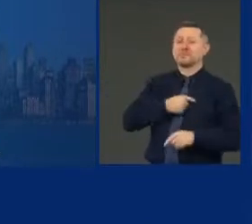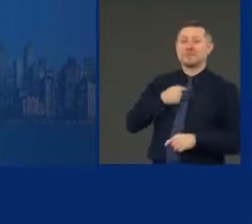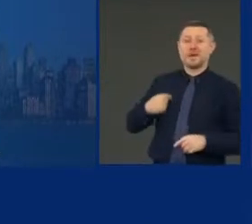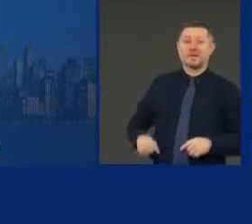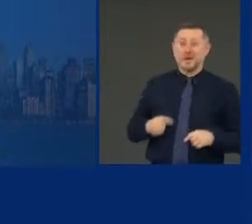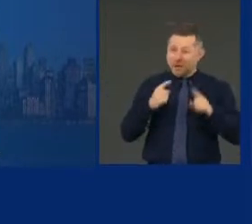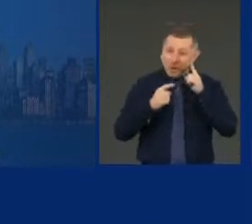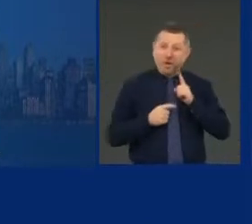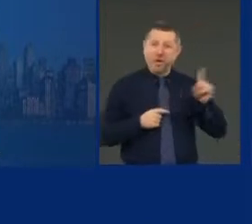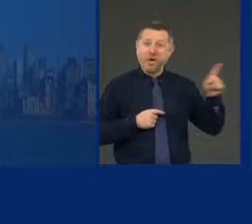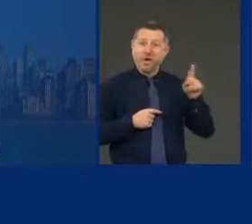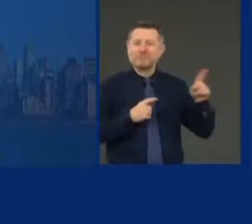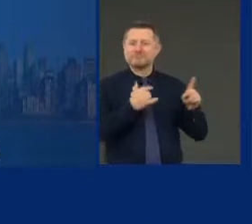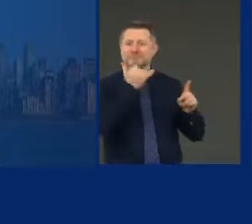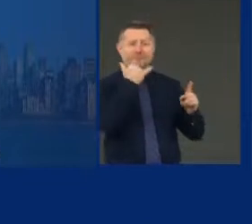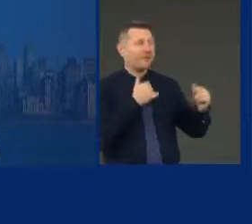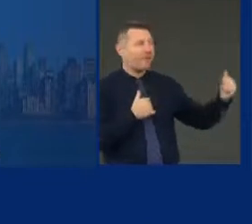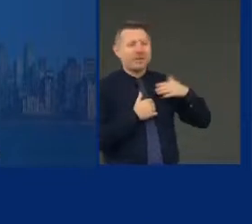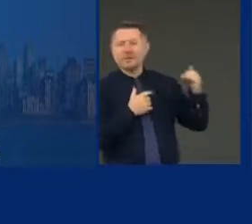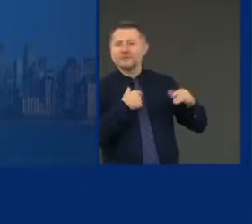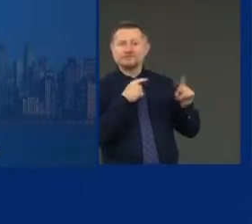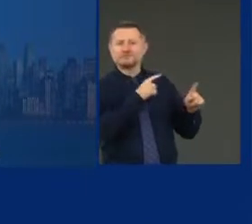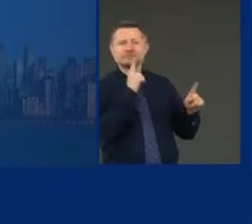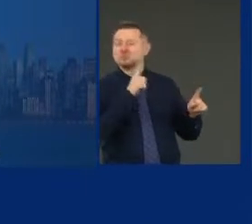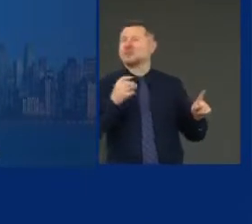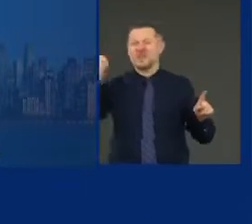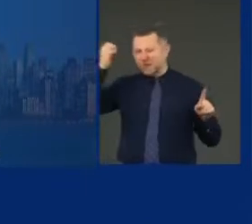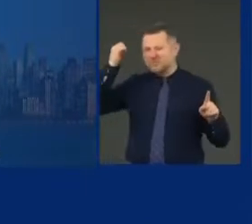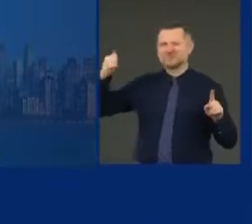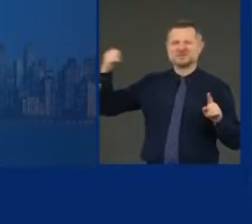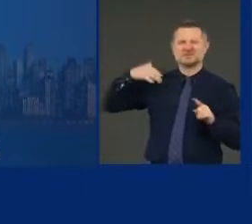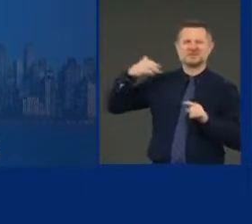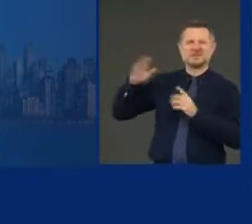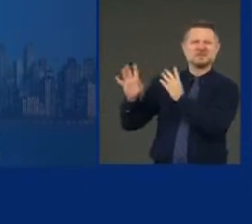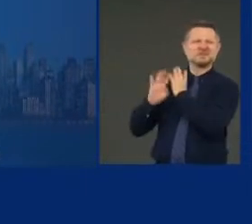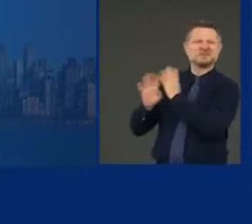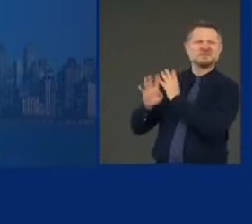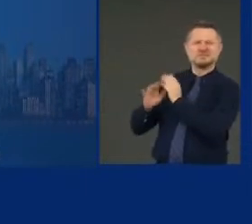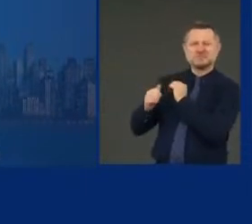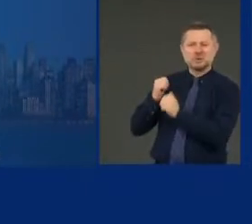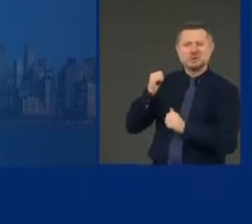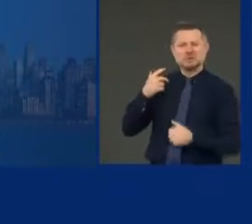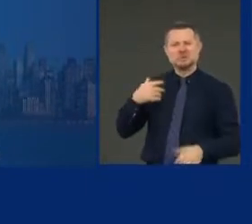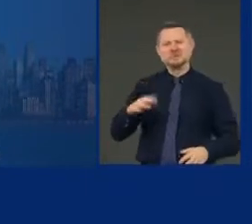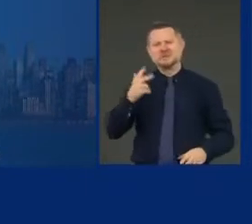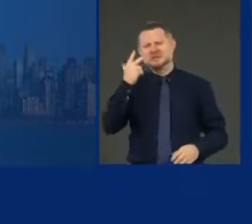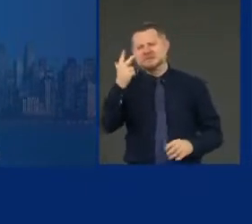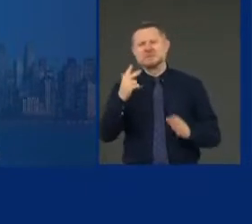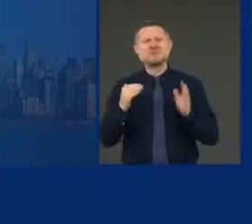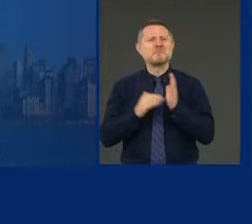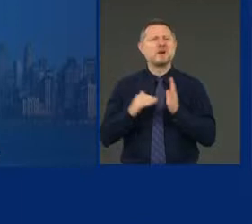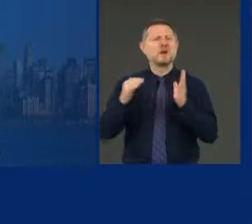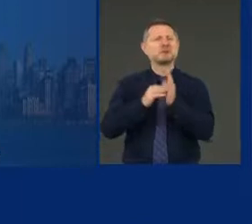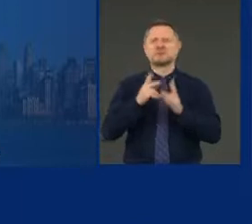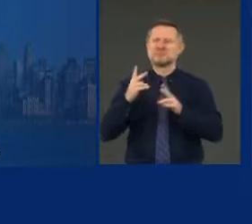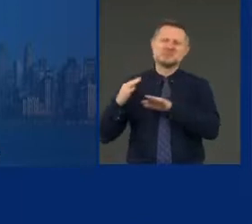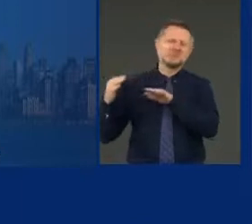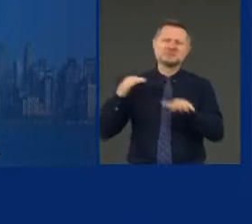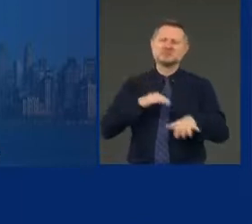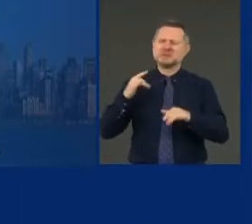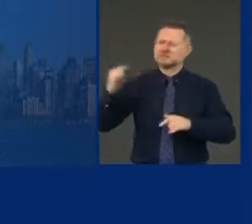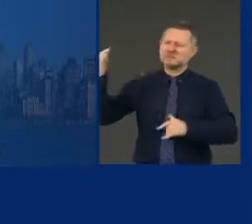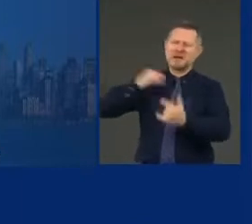Europe. Nobody told us. We had 3 million people get on flights and land in New York airports from